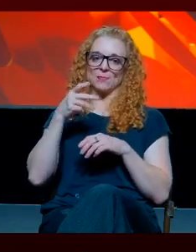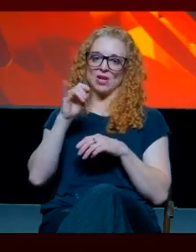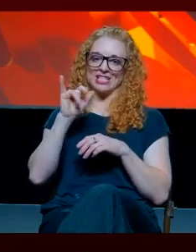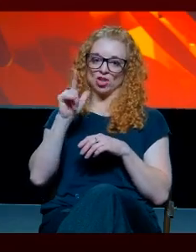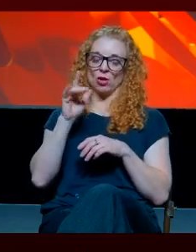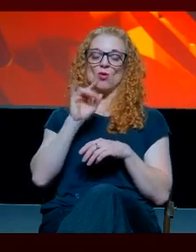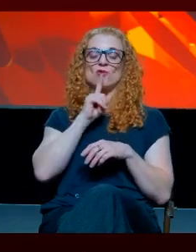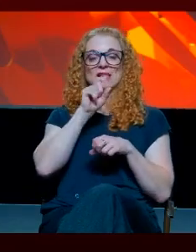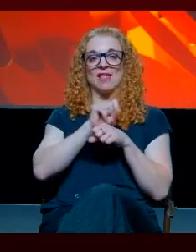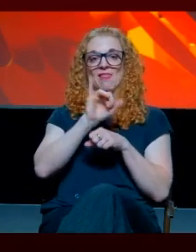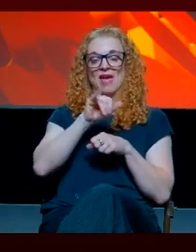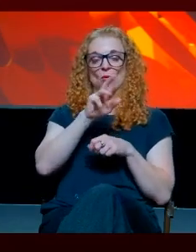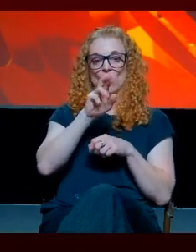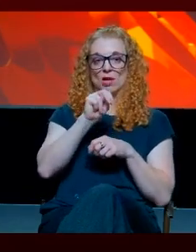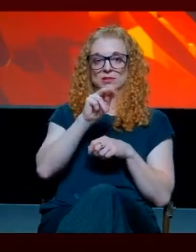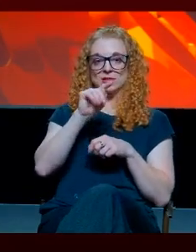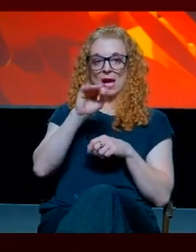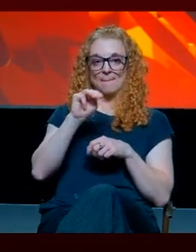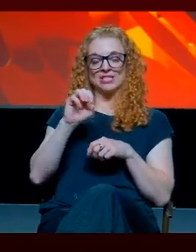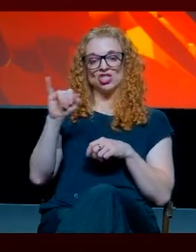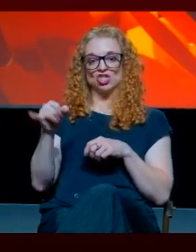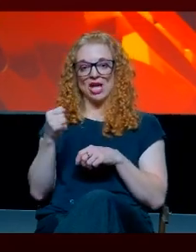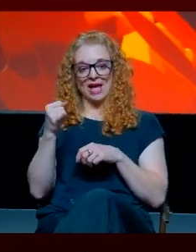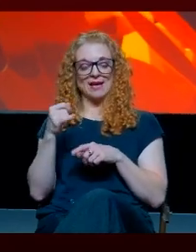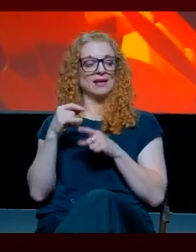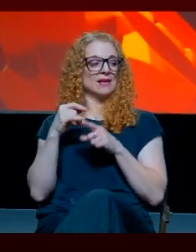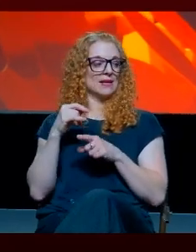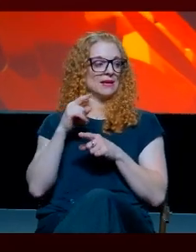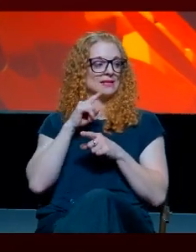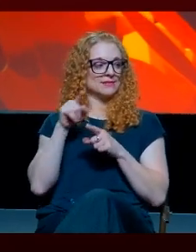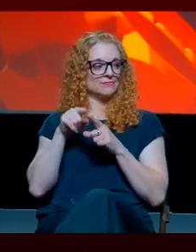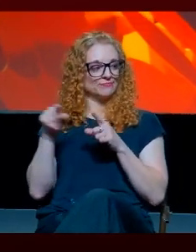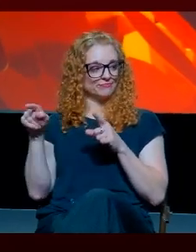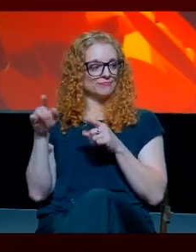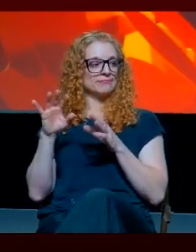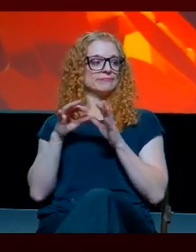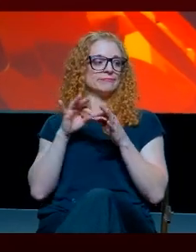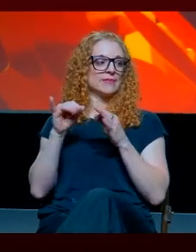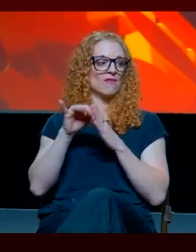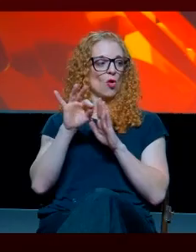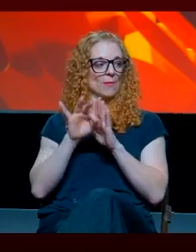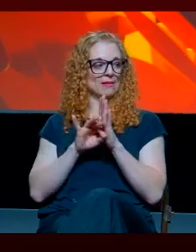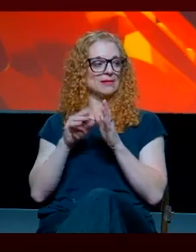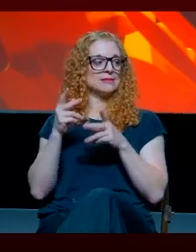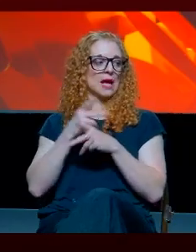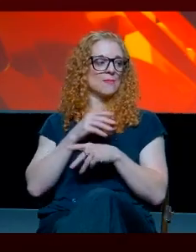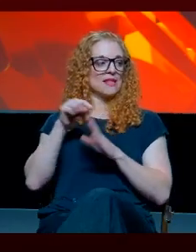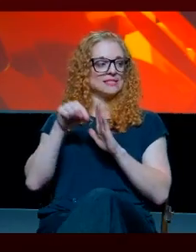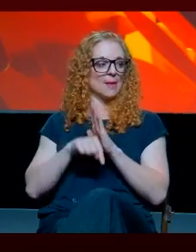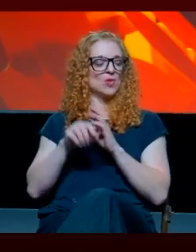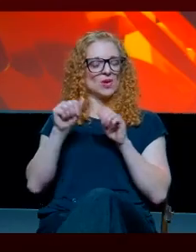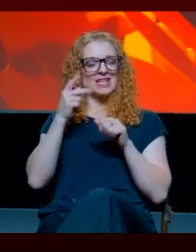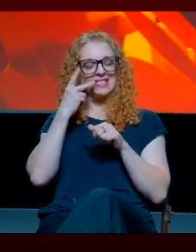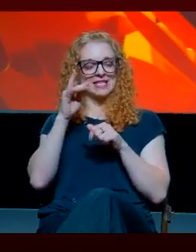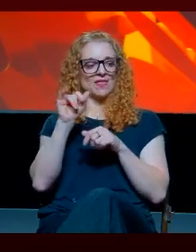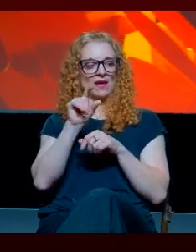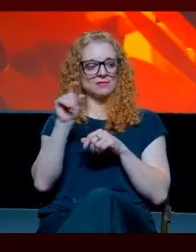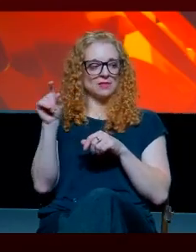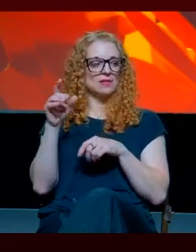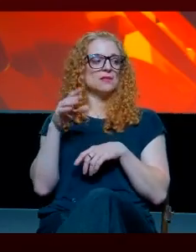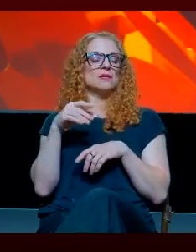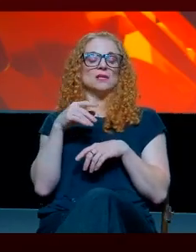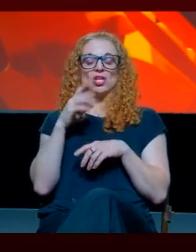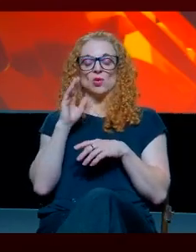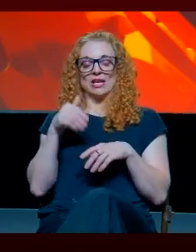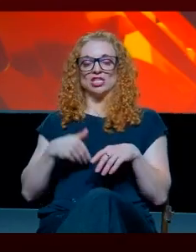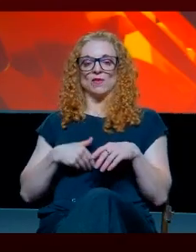runtime J is gamma bar to the ND times some rate at which I do circuits times the depth. And you can intuitively view